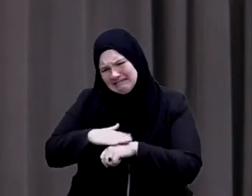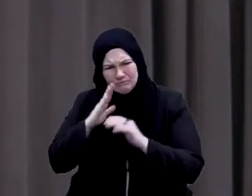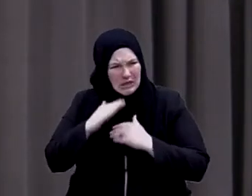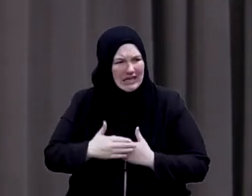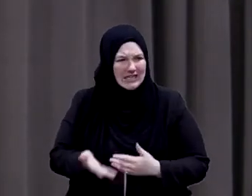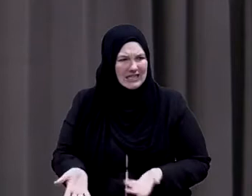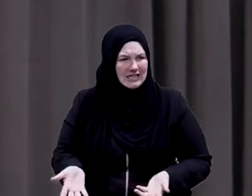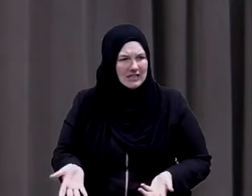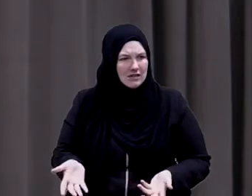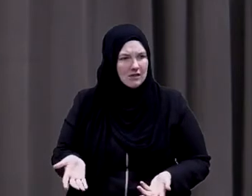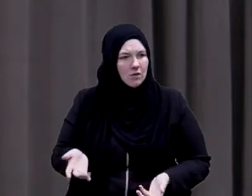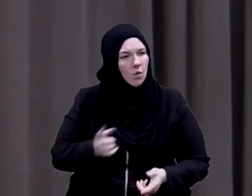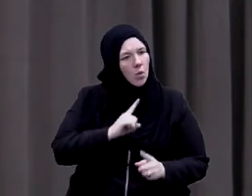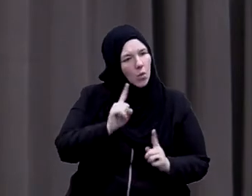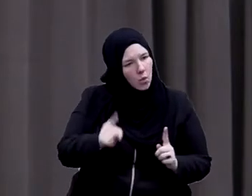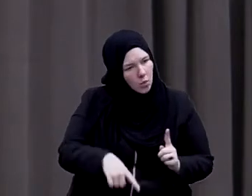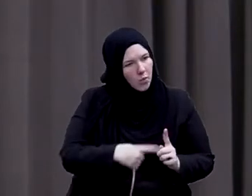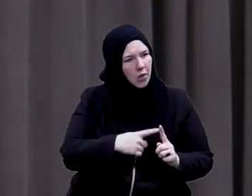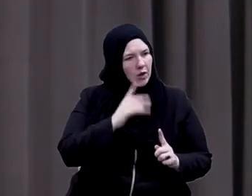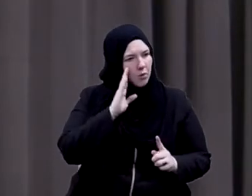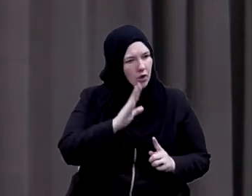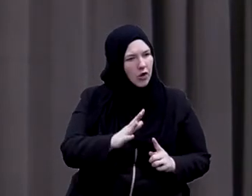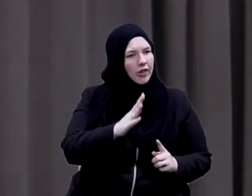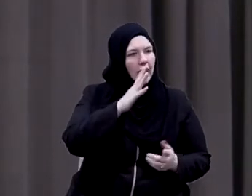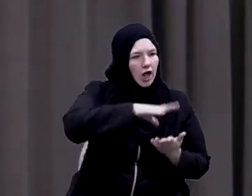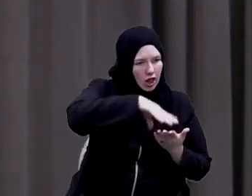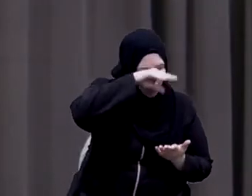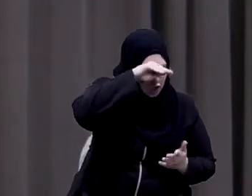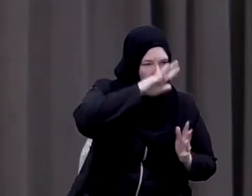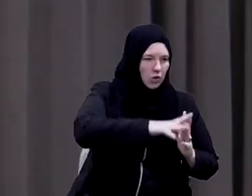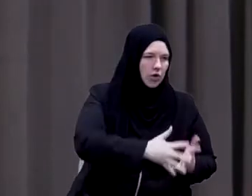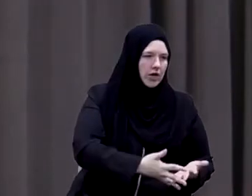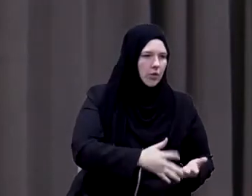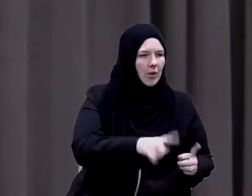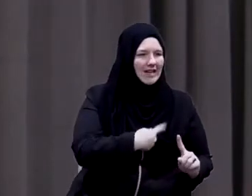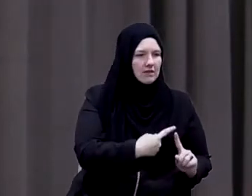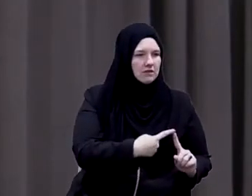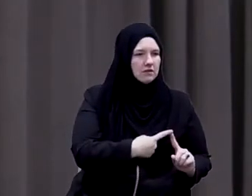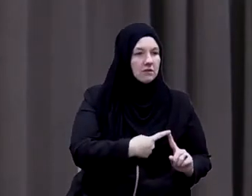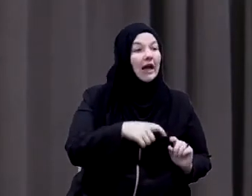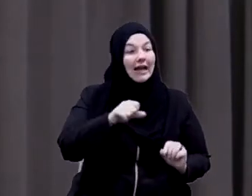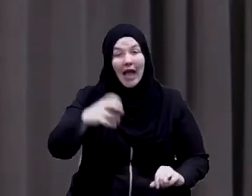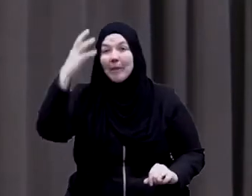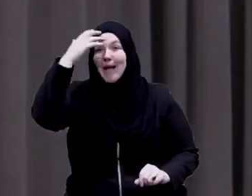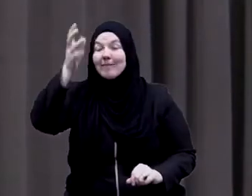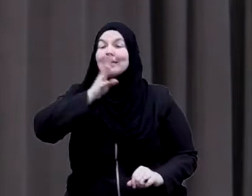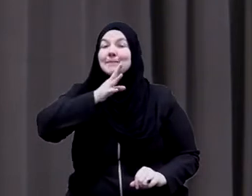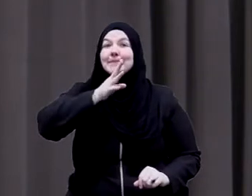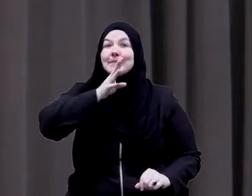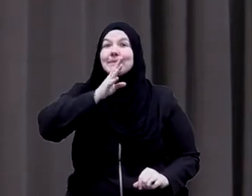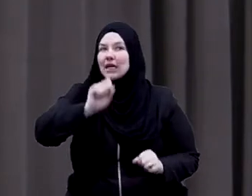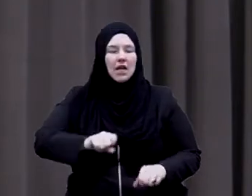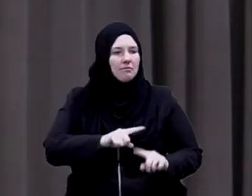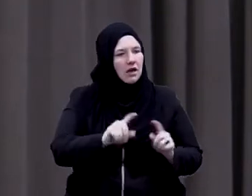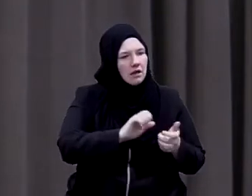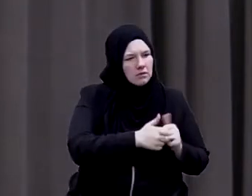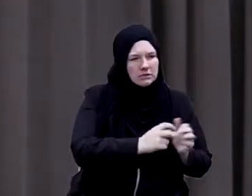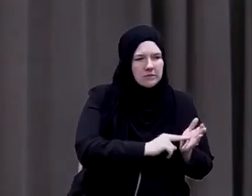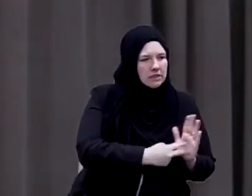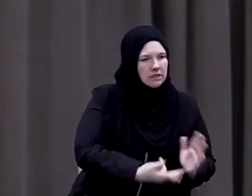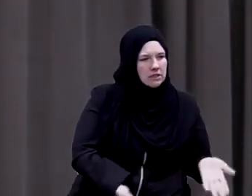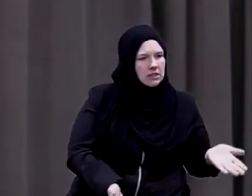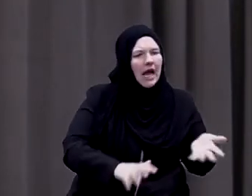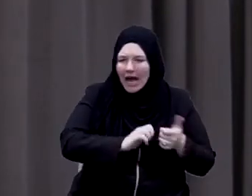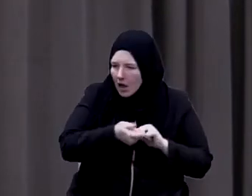When do they even learn the Quran that they memorize some of? When? When do they practice it? How do